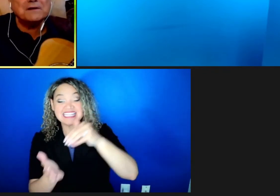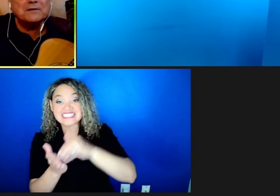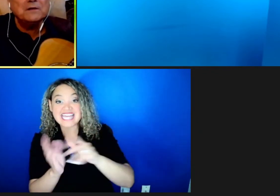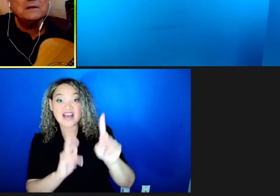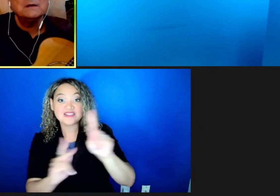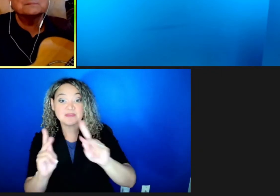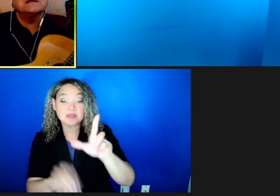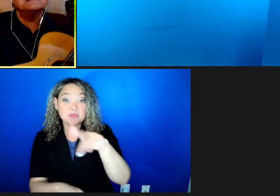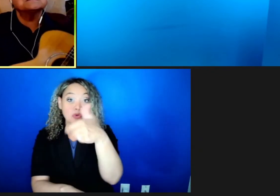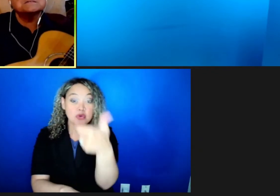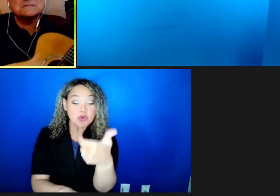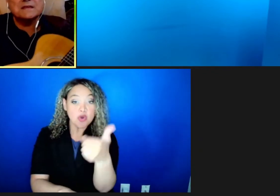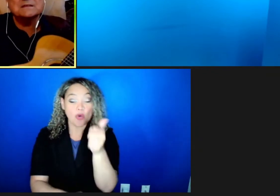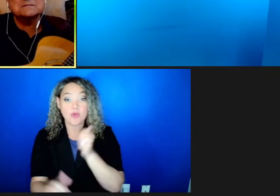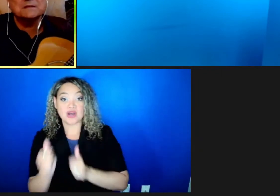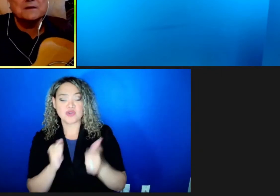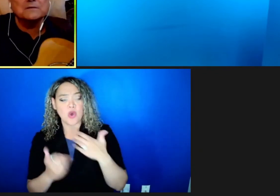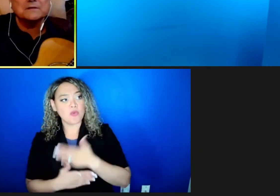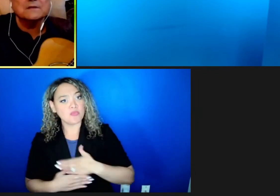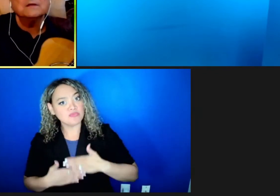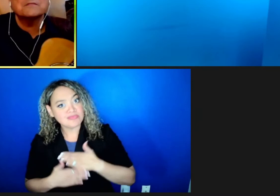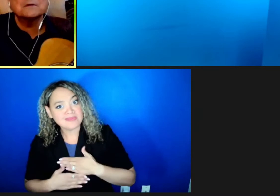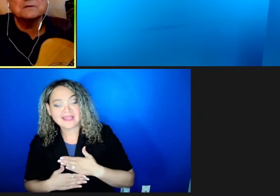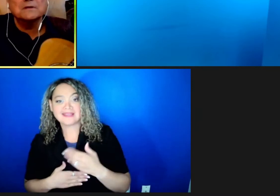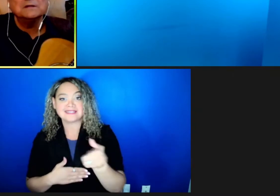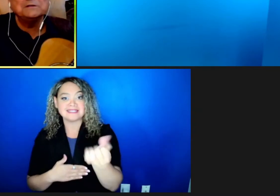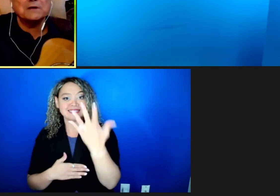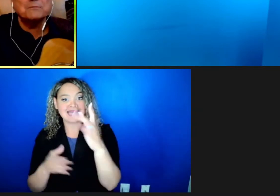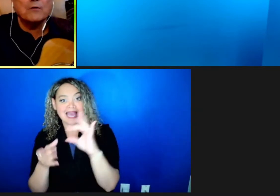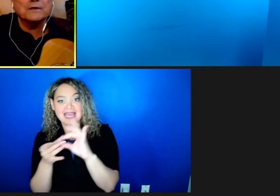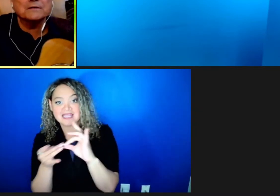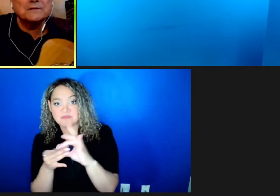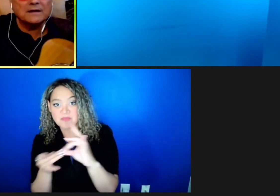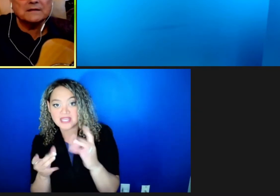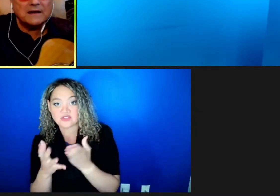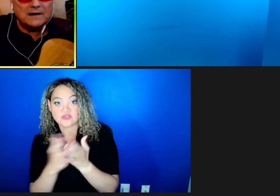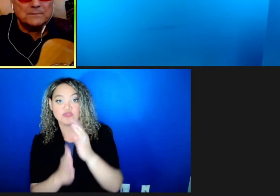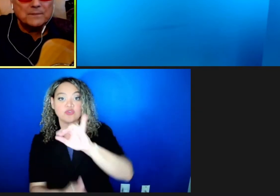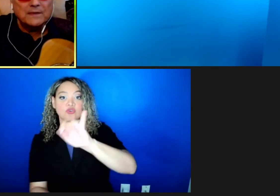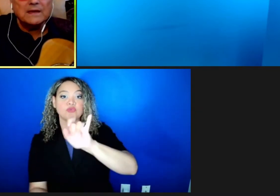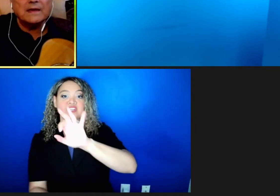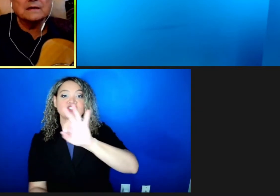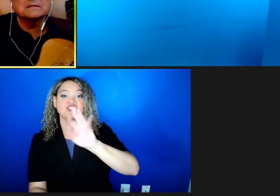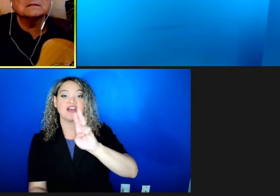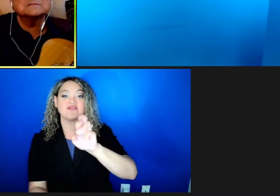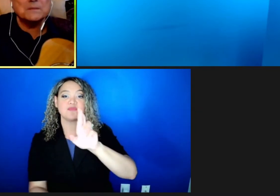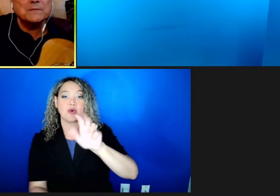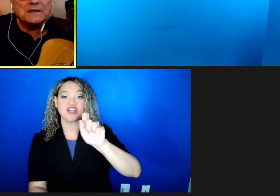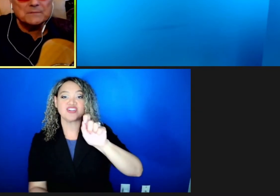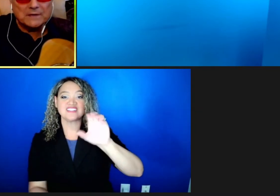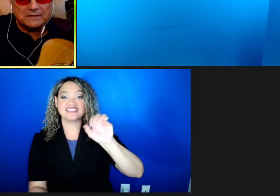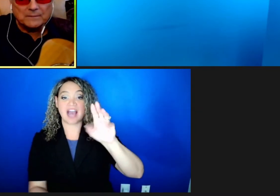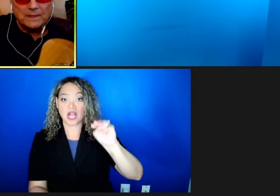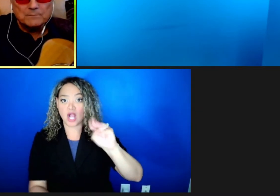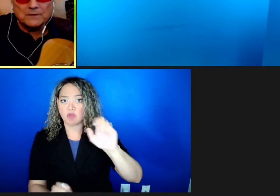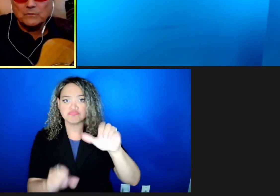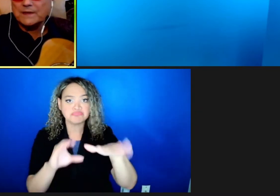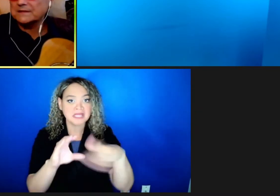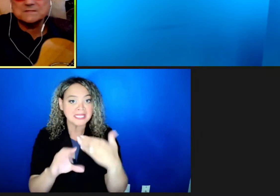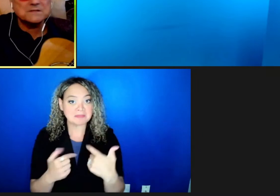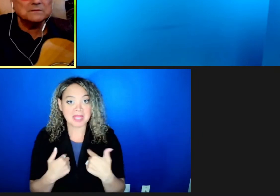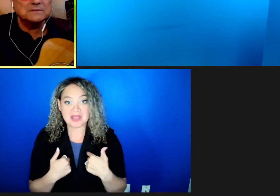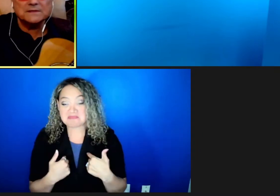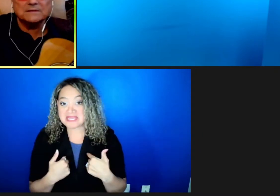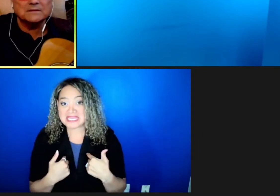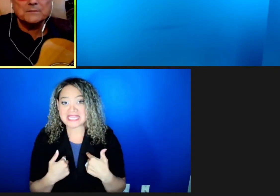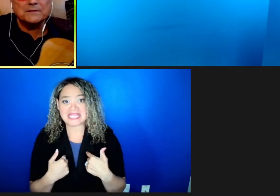the show, please send us a note through jeffmoyer.com and send me an email. Absolutely. But we